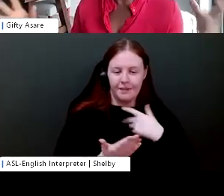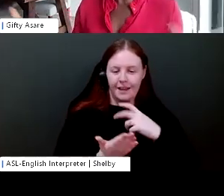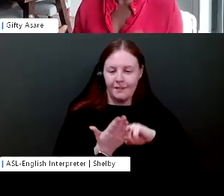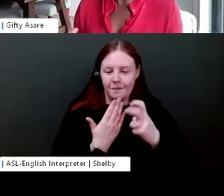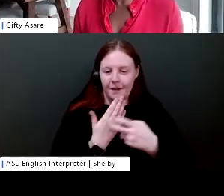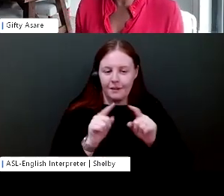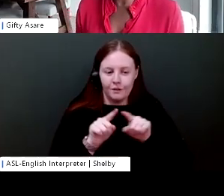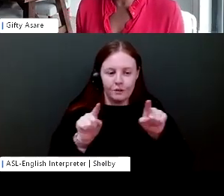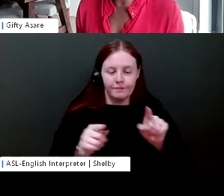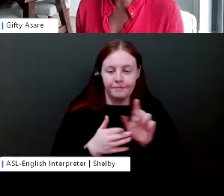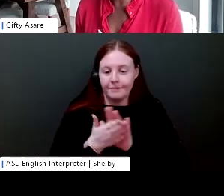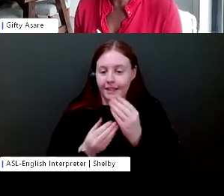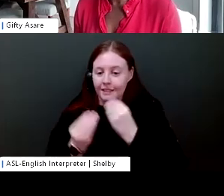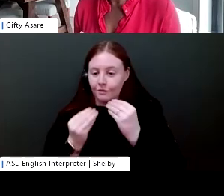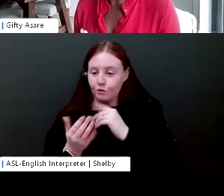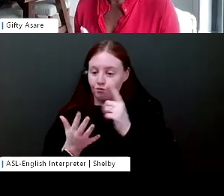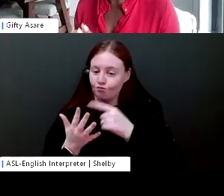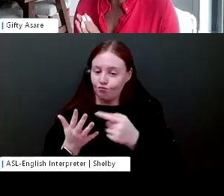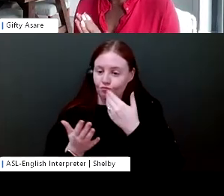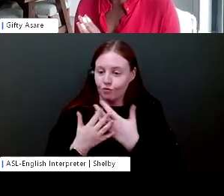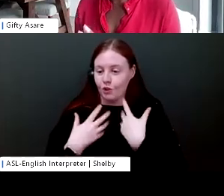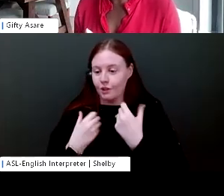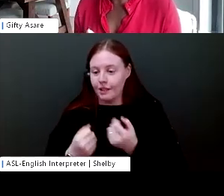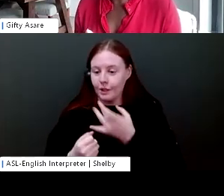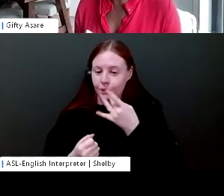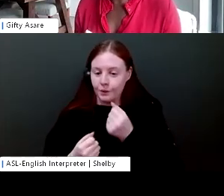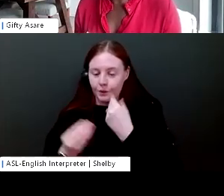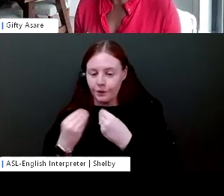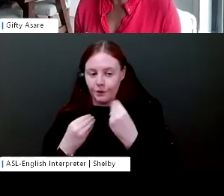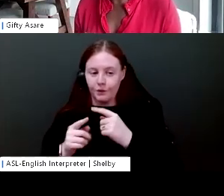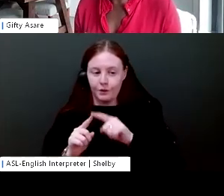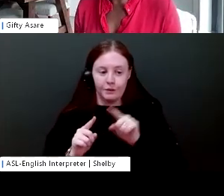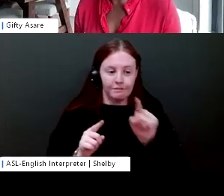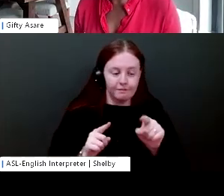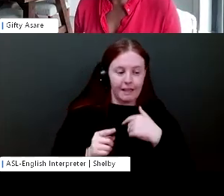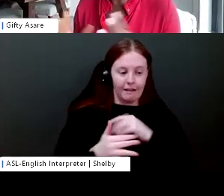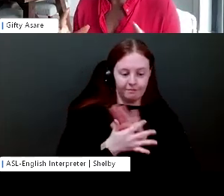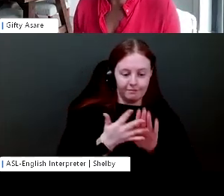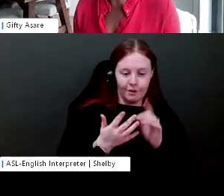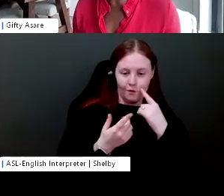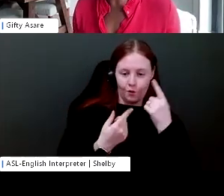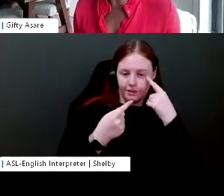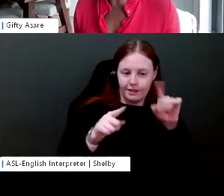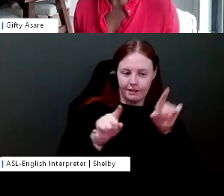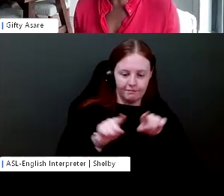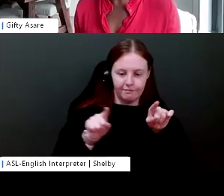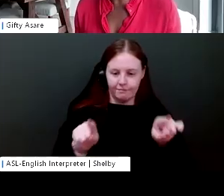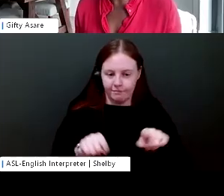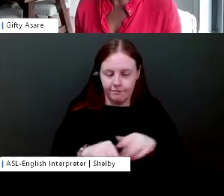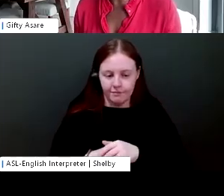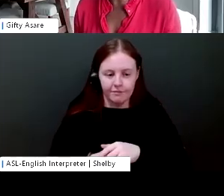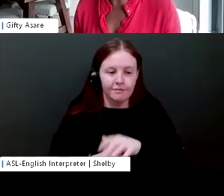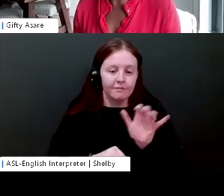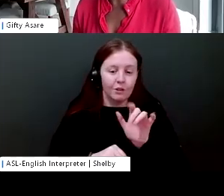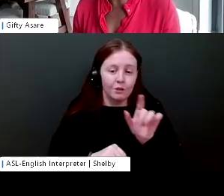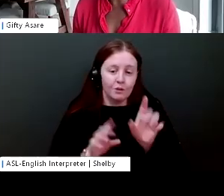nice meal that has all of these ingredients. And so it speaks to how individualized these programs also need